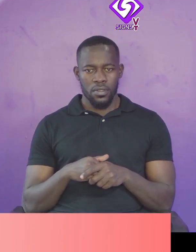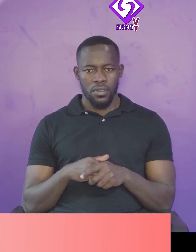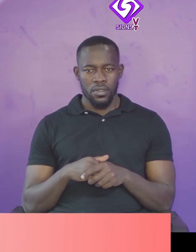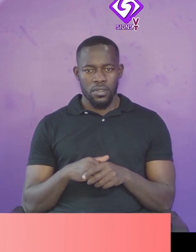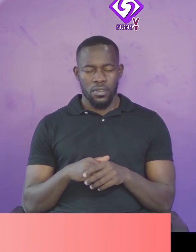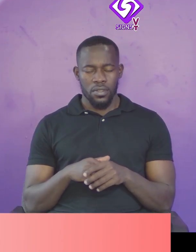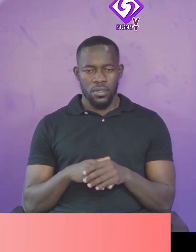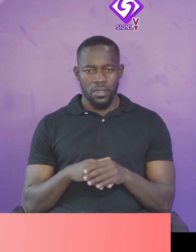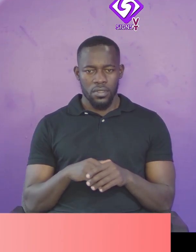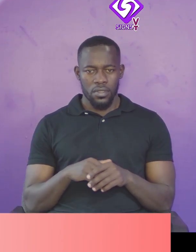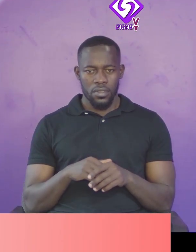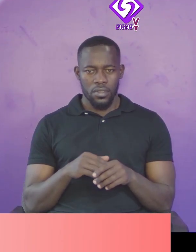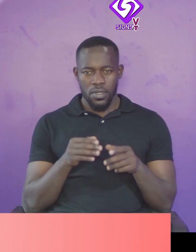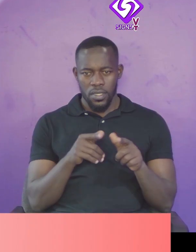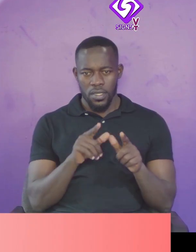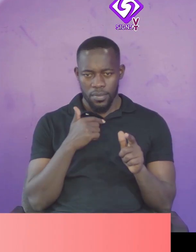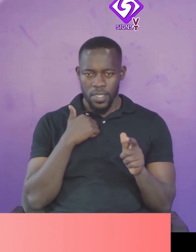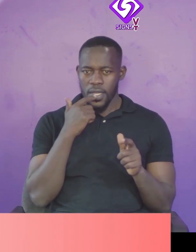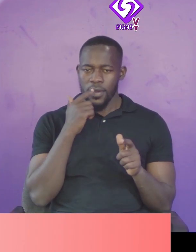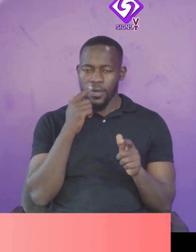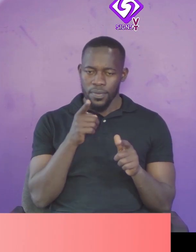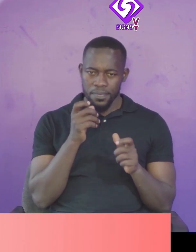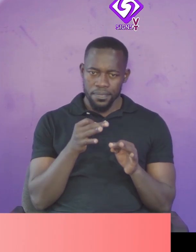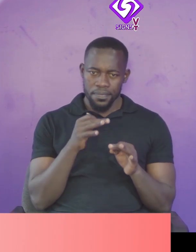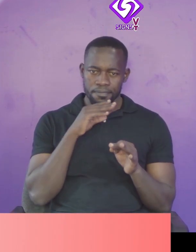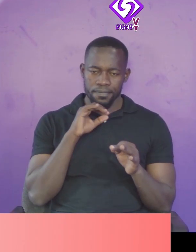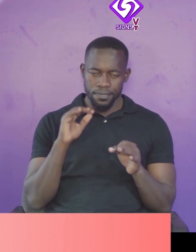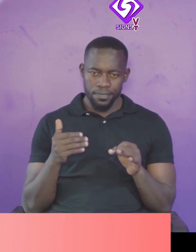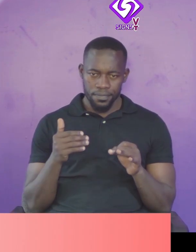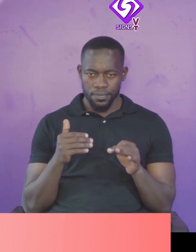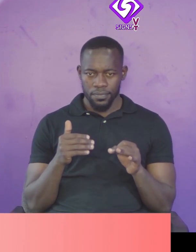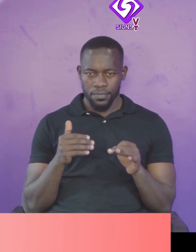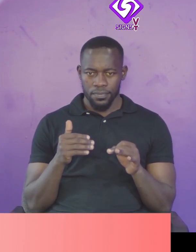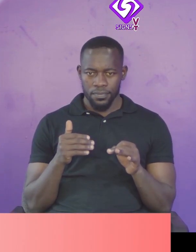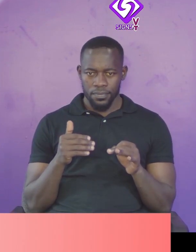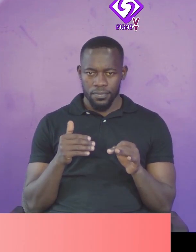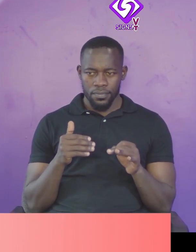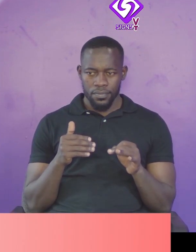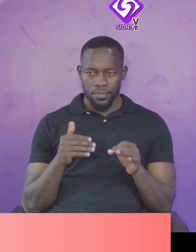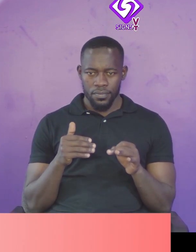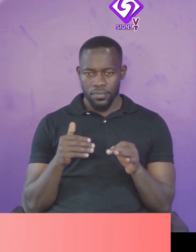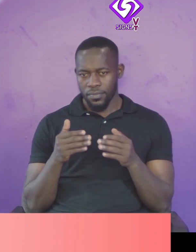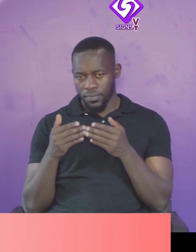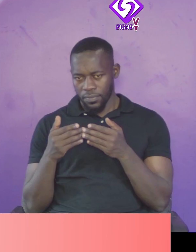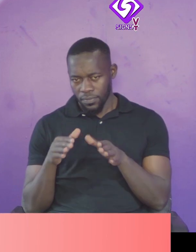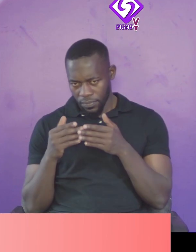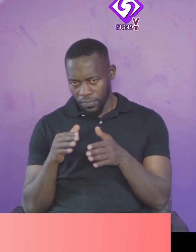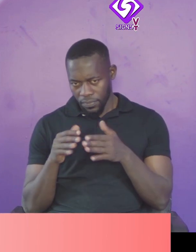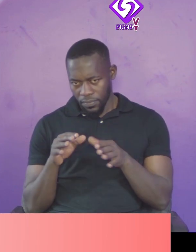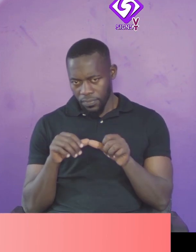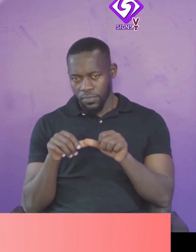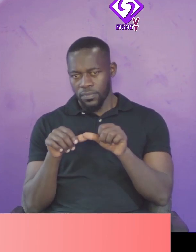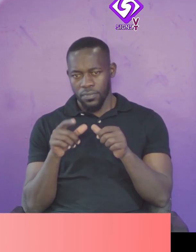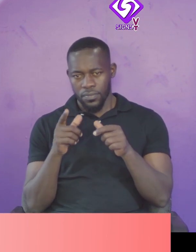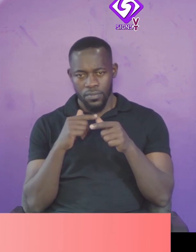say. So, Mololo, let me tell you, if Man City will not be conceding many goals, they will be competing with Arsenal